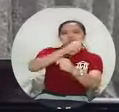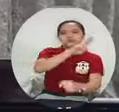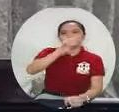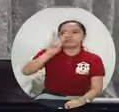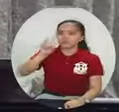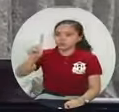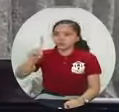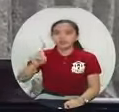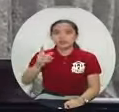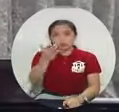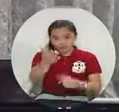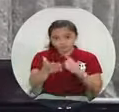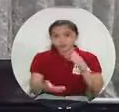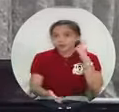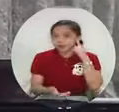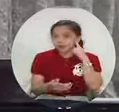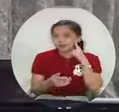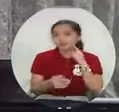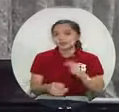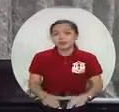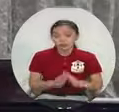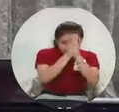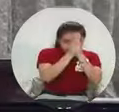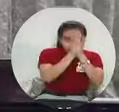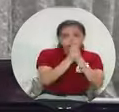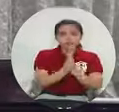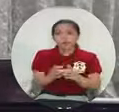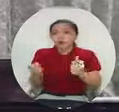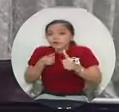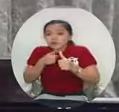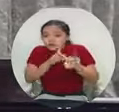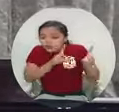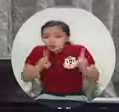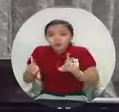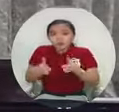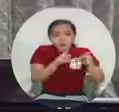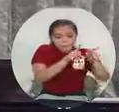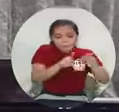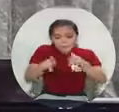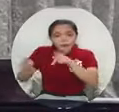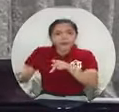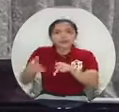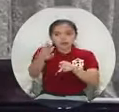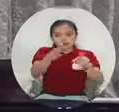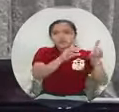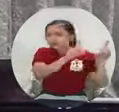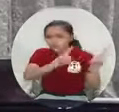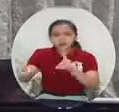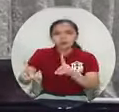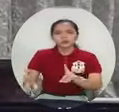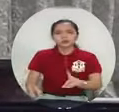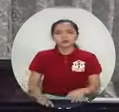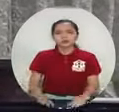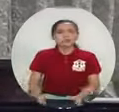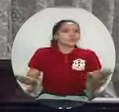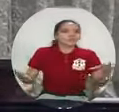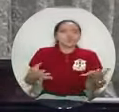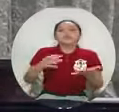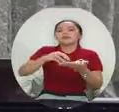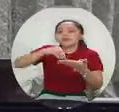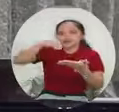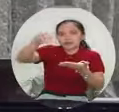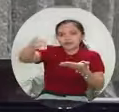pray? Will you prioritize? Will you plan? Will you persist? Will you perform